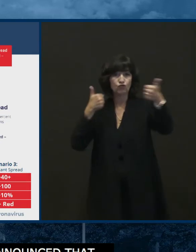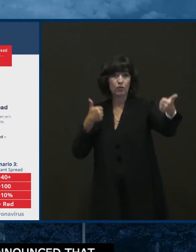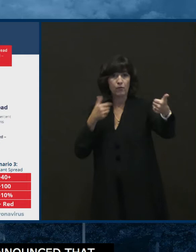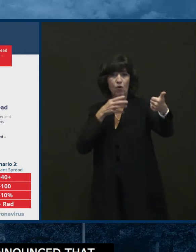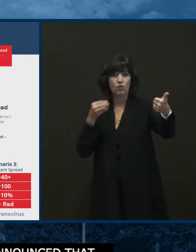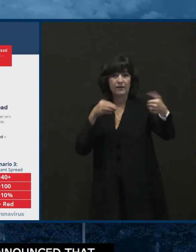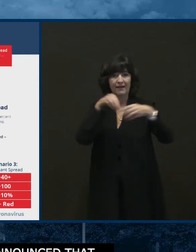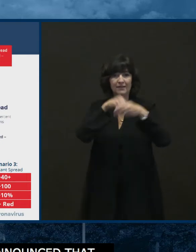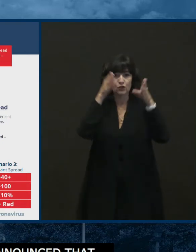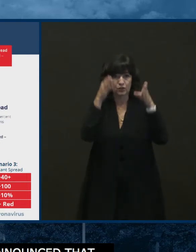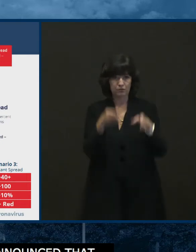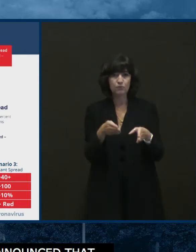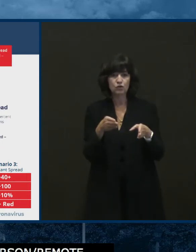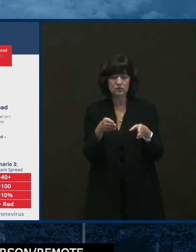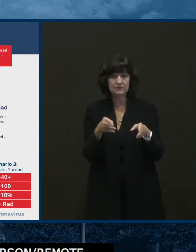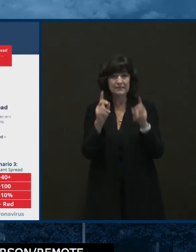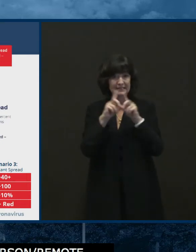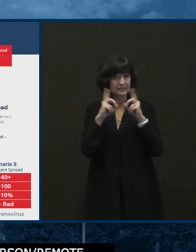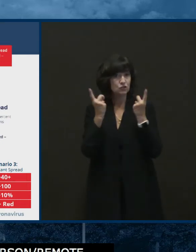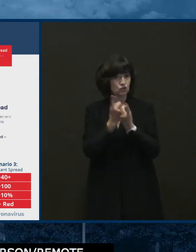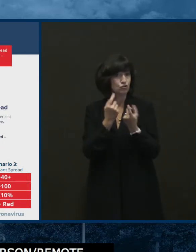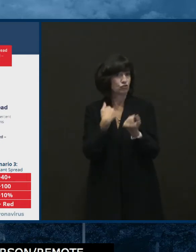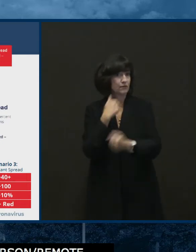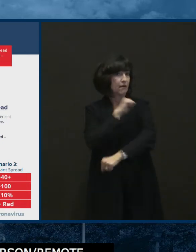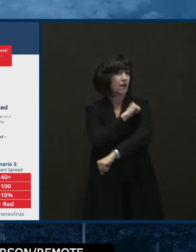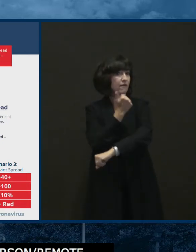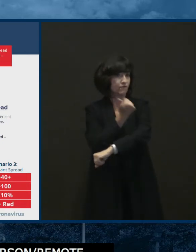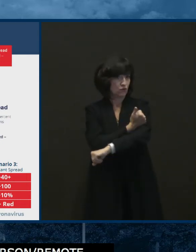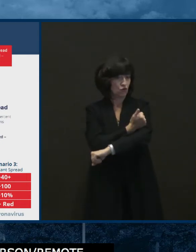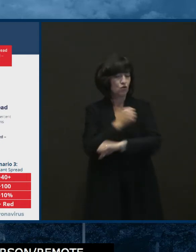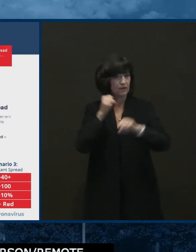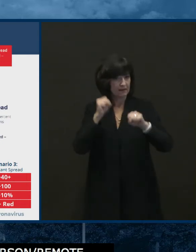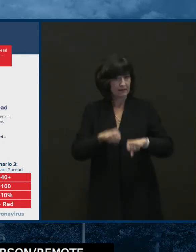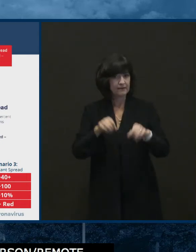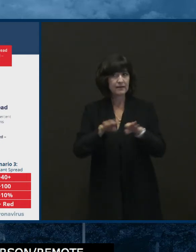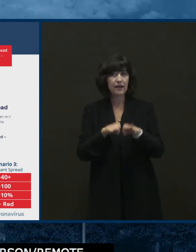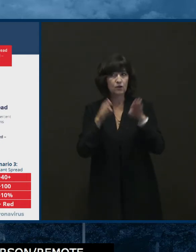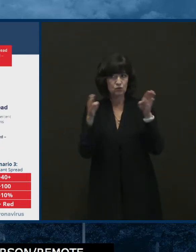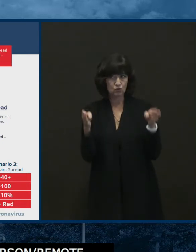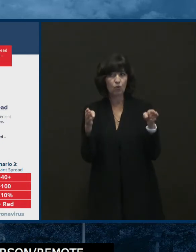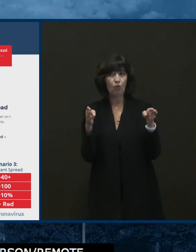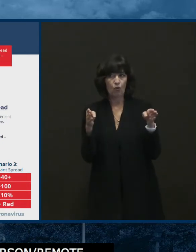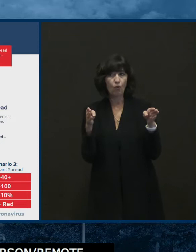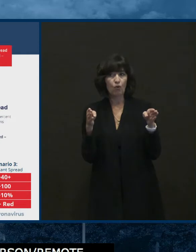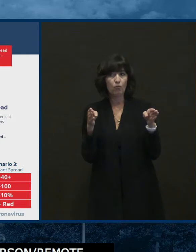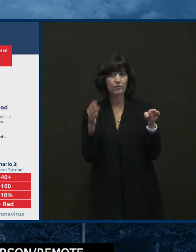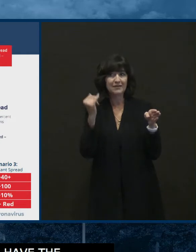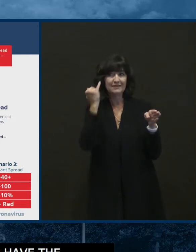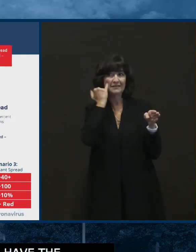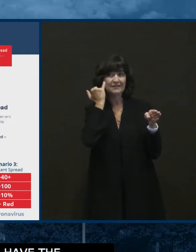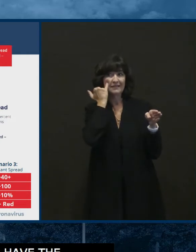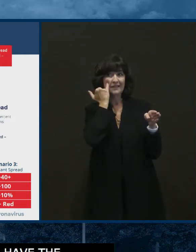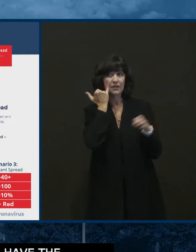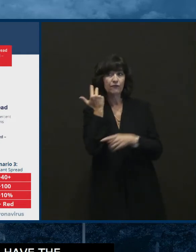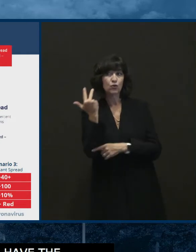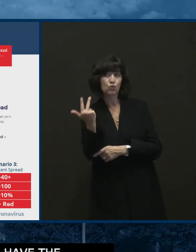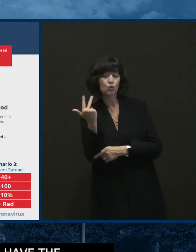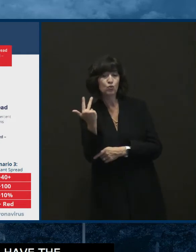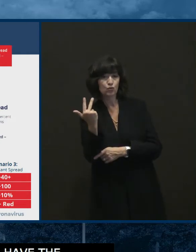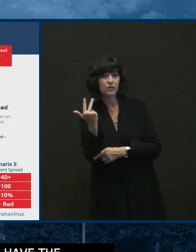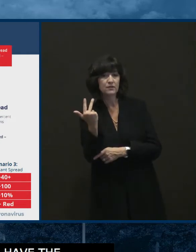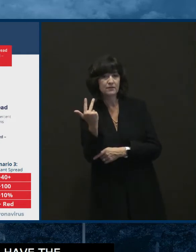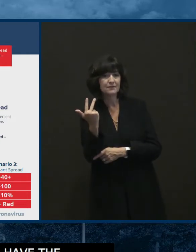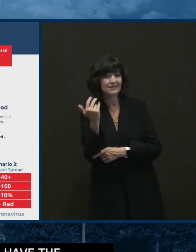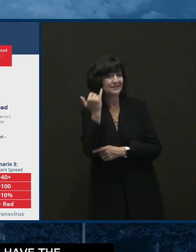have local authority to open under a lower model, which is model 3, if indeed they could not get